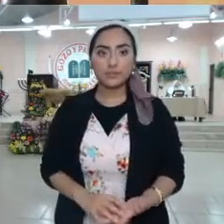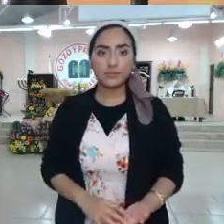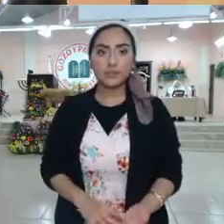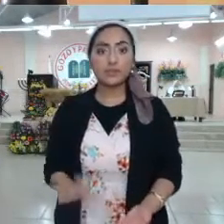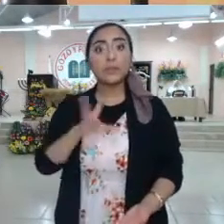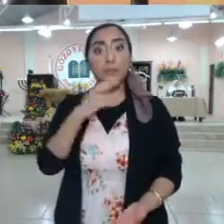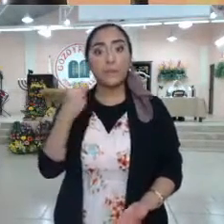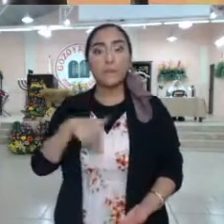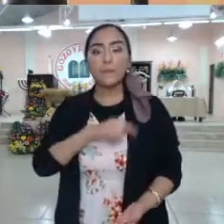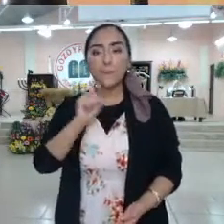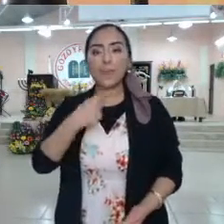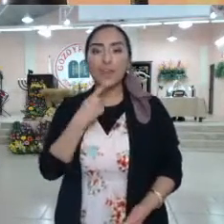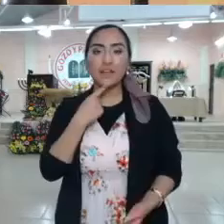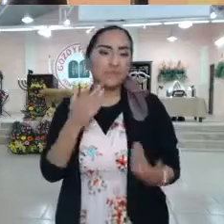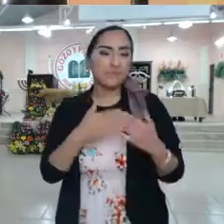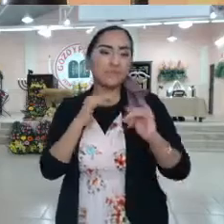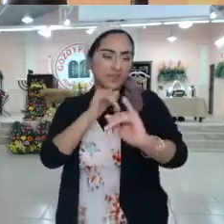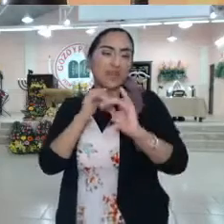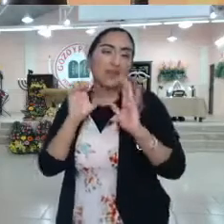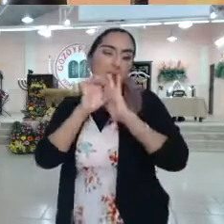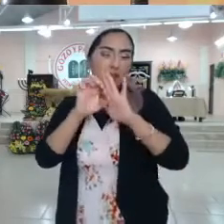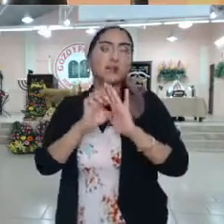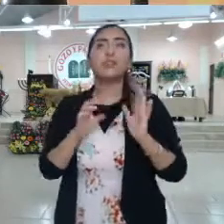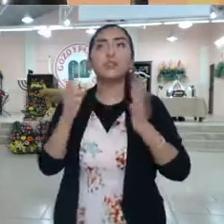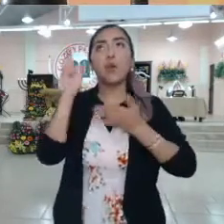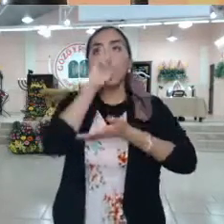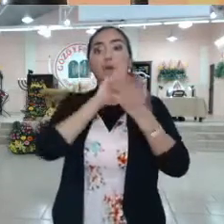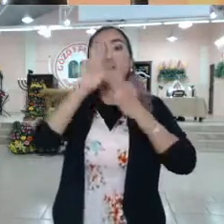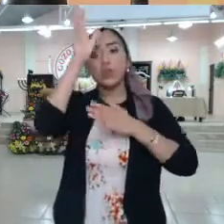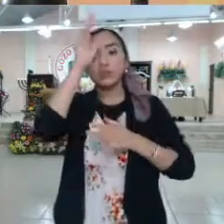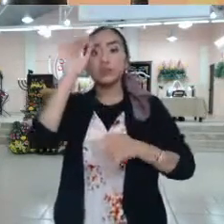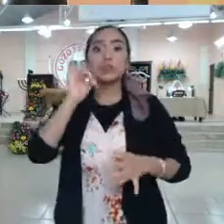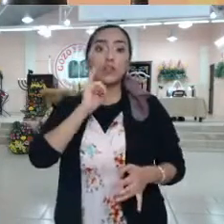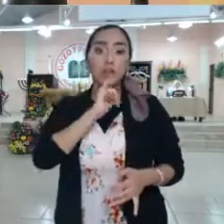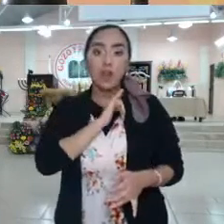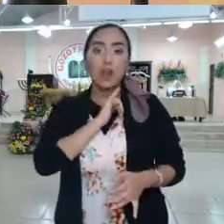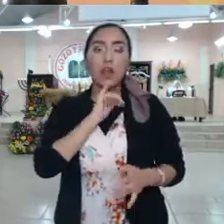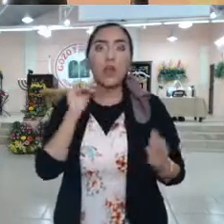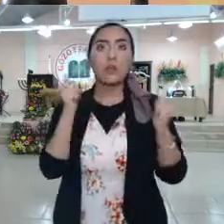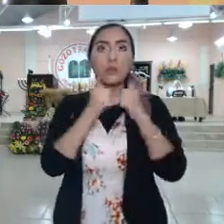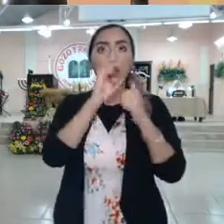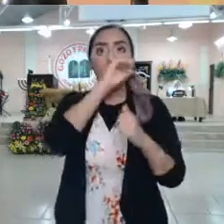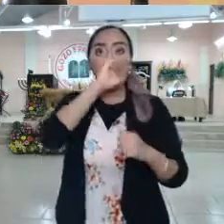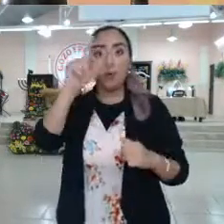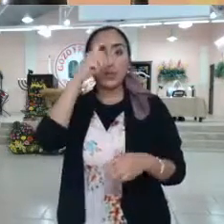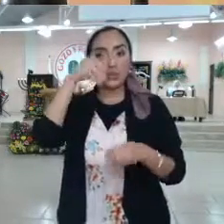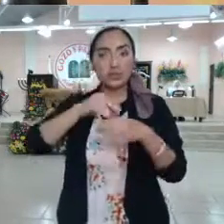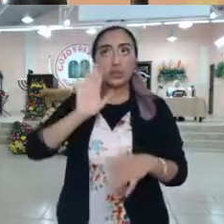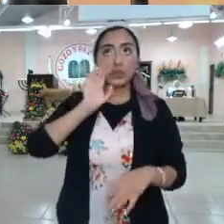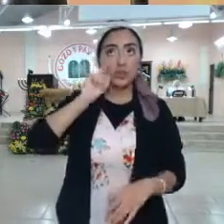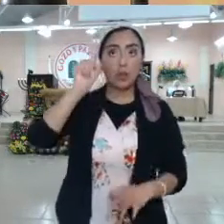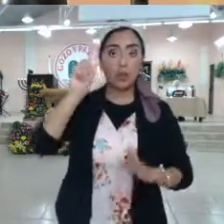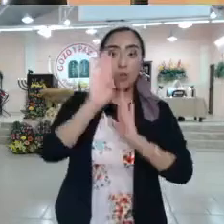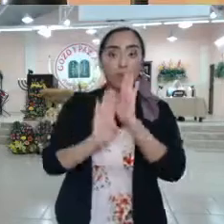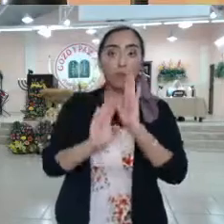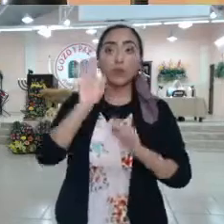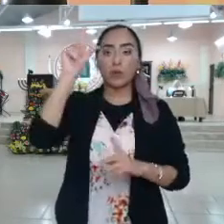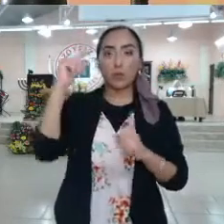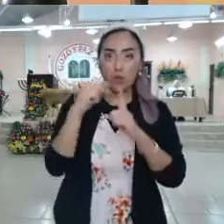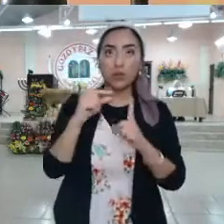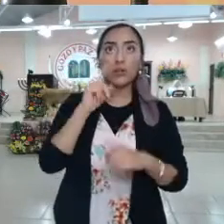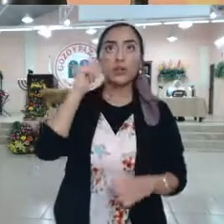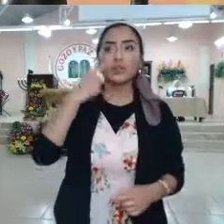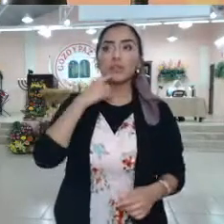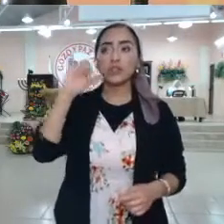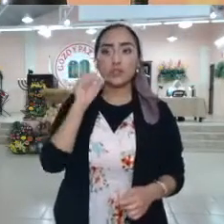Ruach HaKodesh. And to say, like this, Avakadosh, I anoint myself with oil because it is in your word. You say